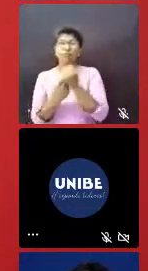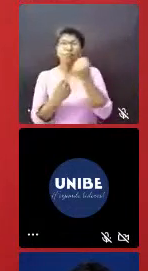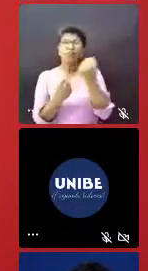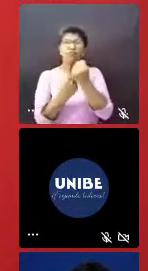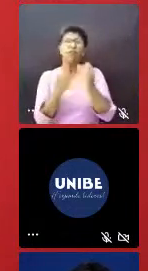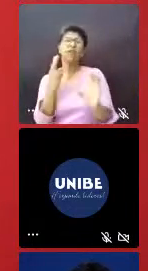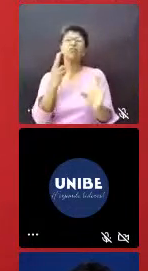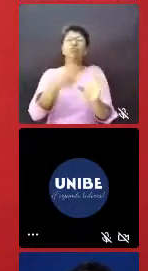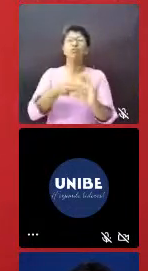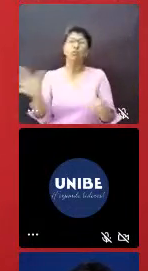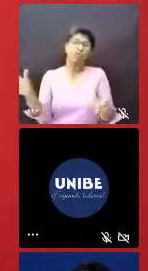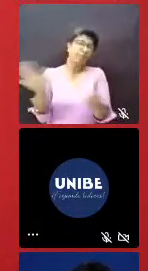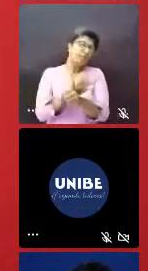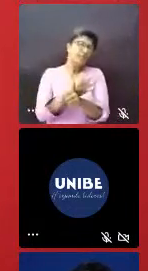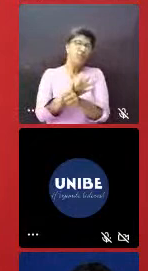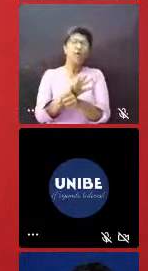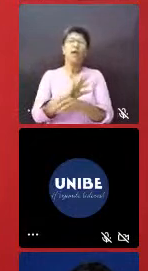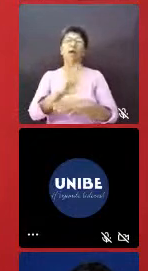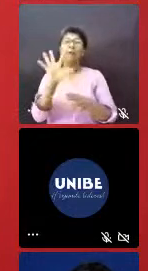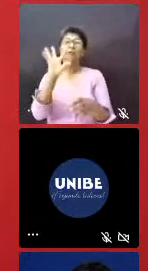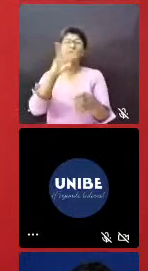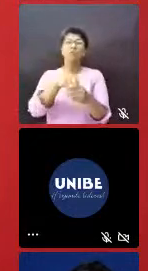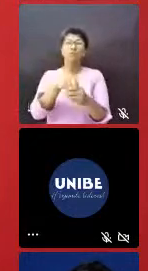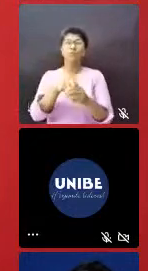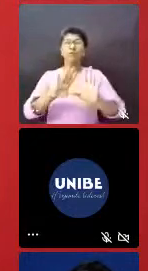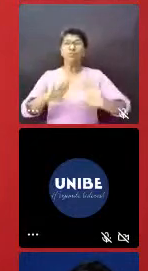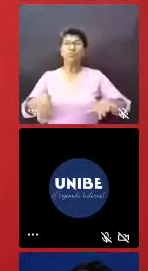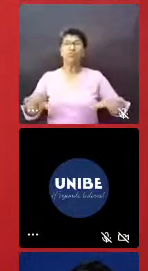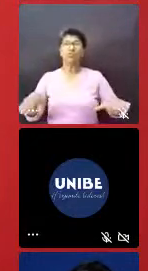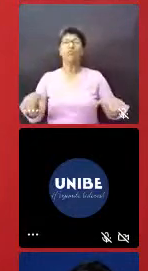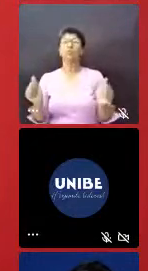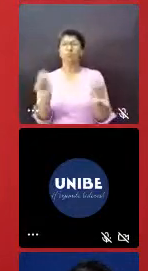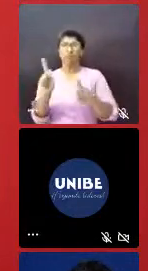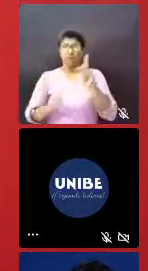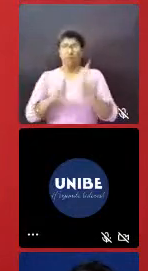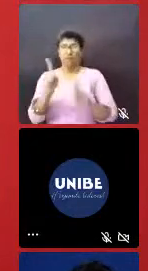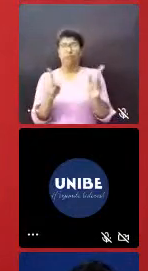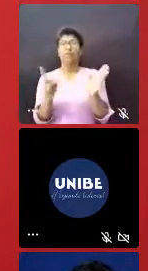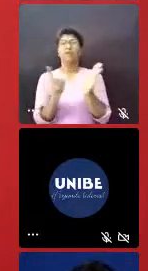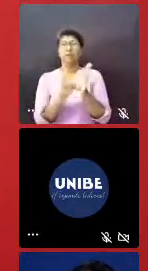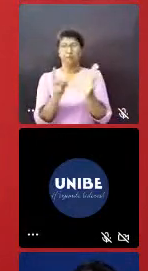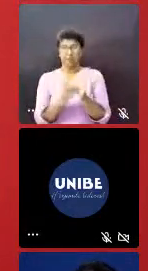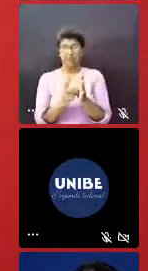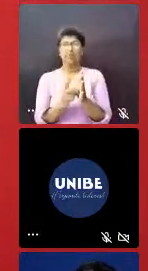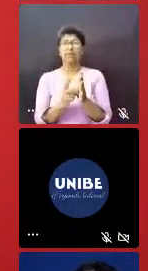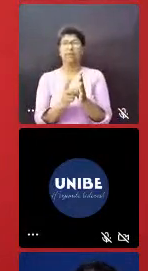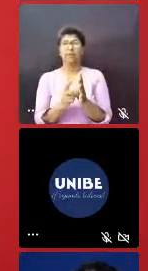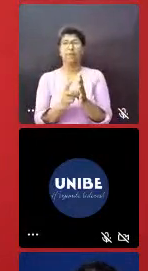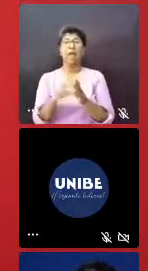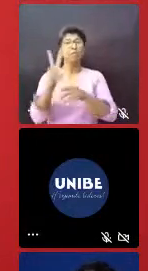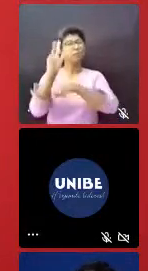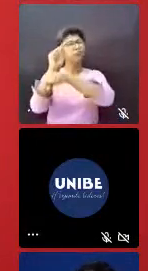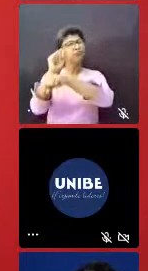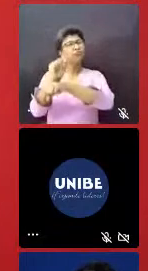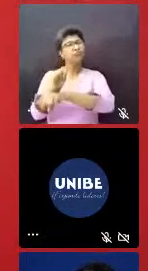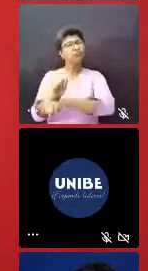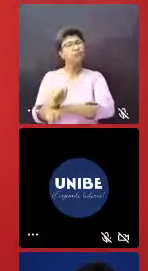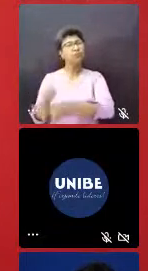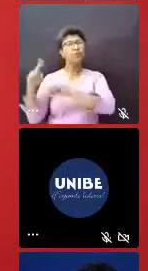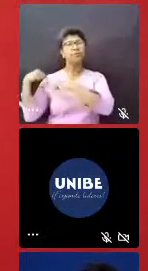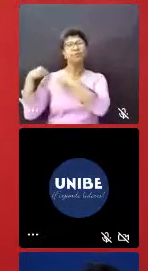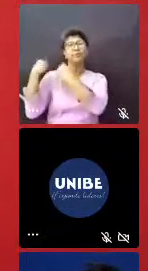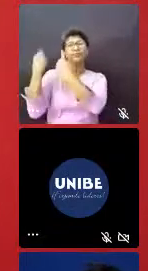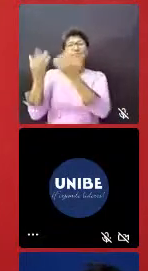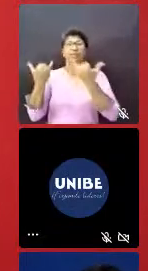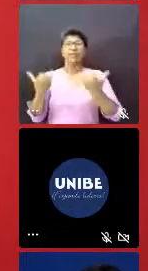full inclusion and participation of children and people with disabilities. And this tradition remains till nowadays. We